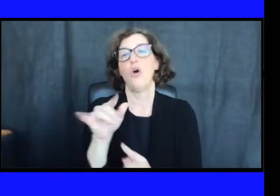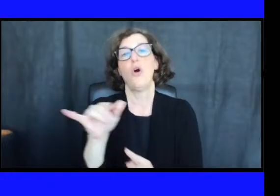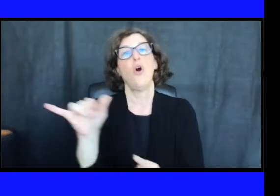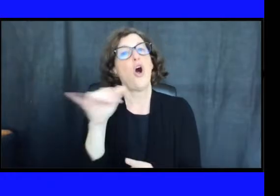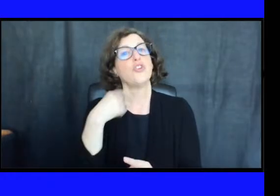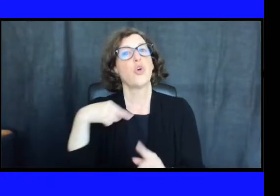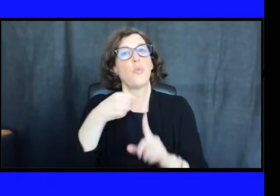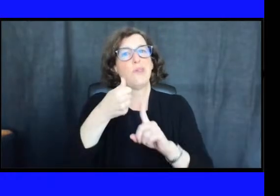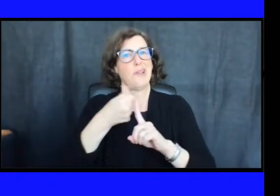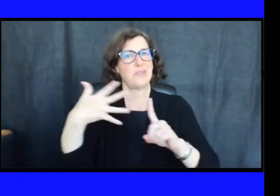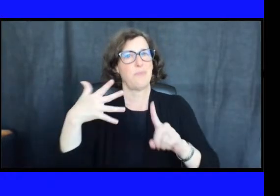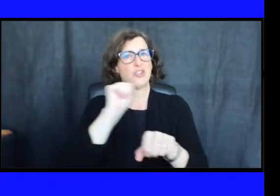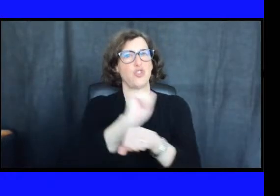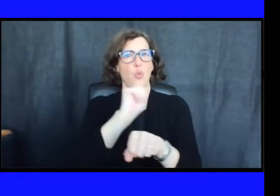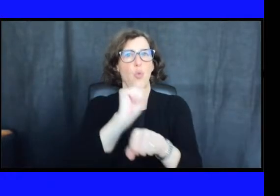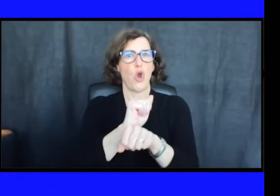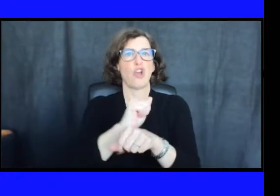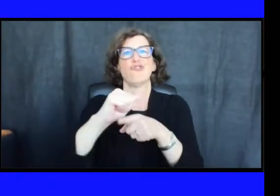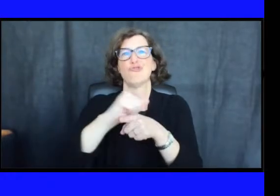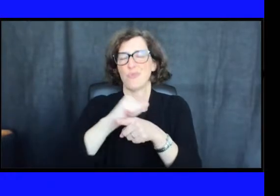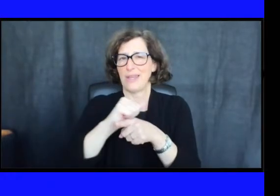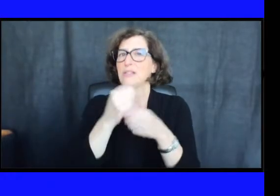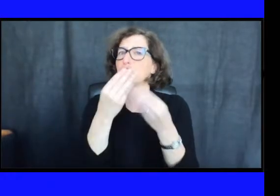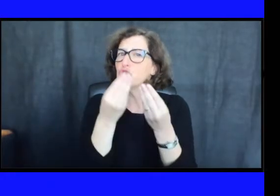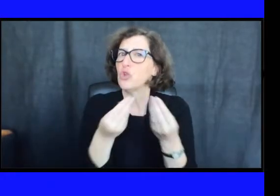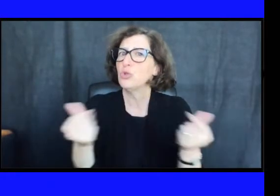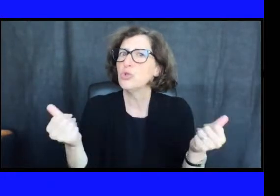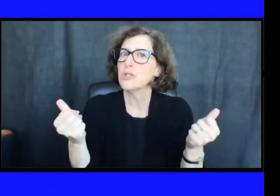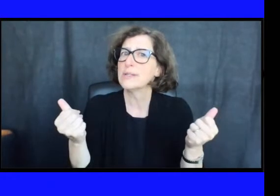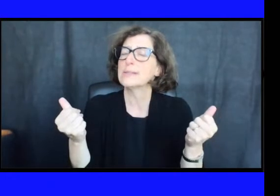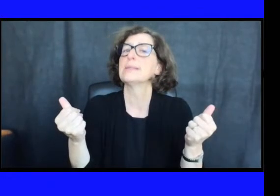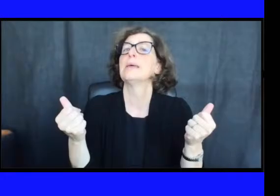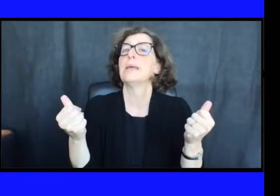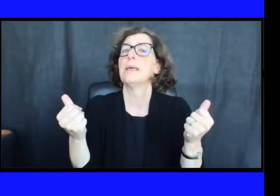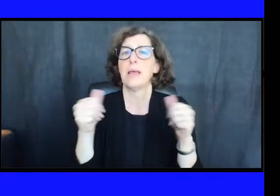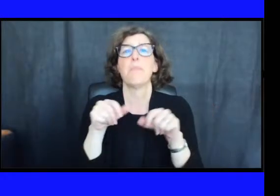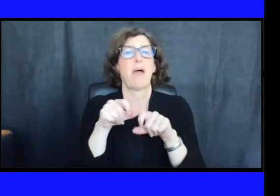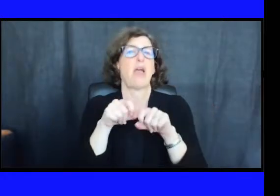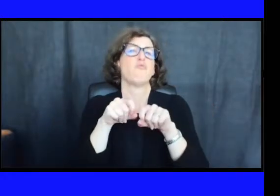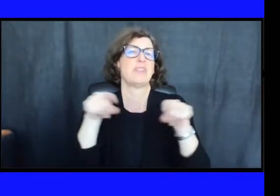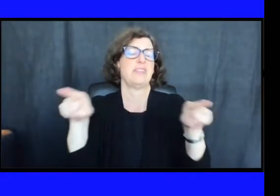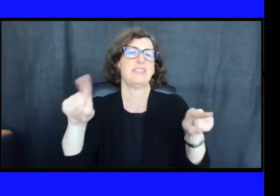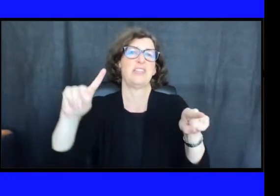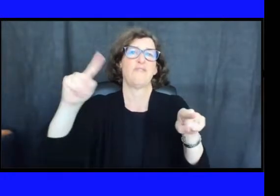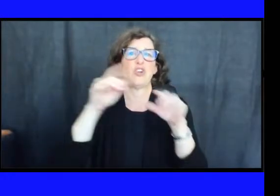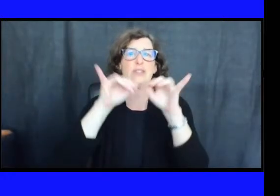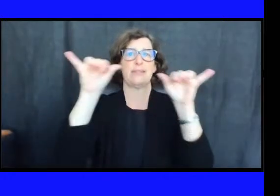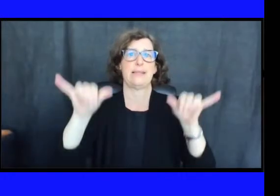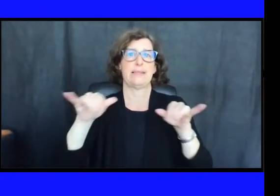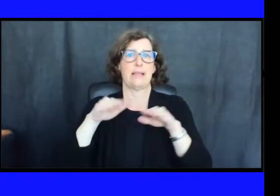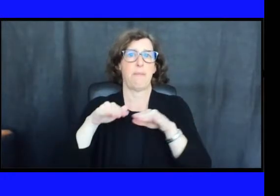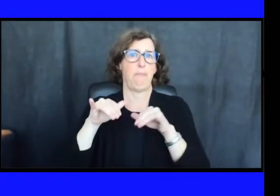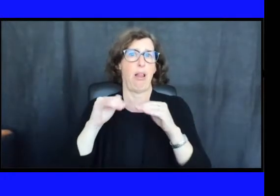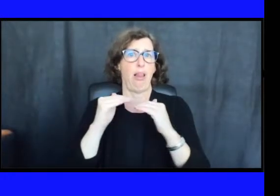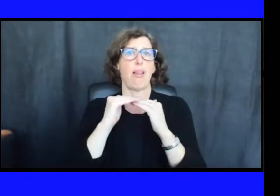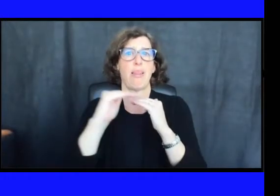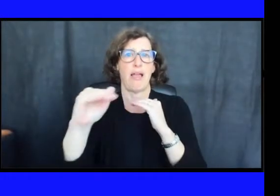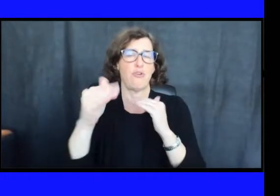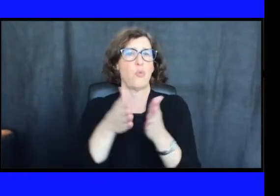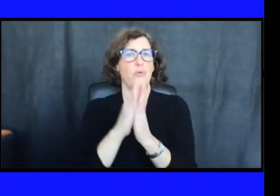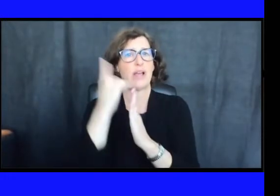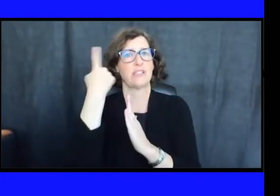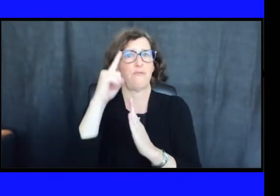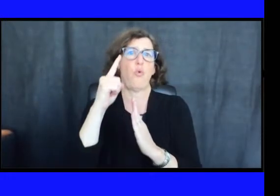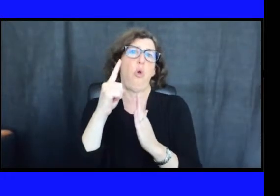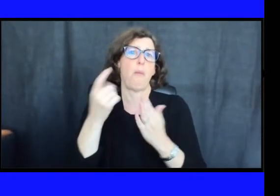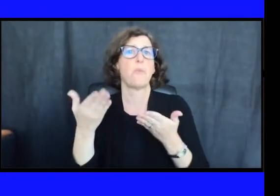in the future. There were also 58,000 trainings completed on diversity and inclusion that include topics such